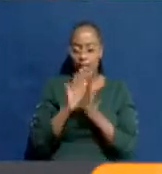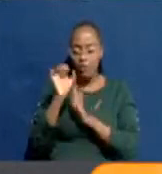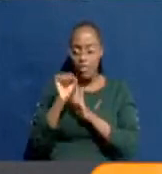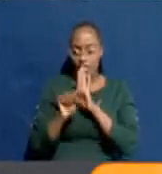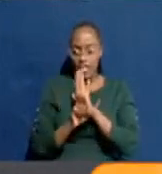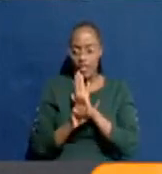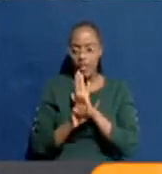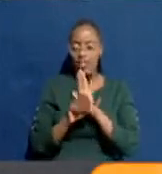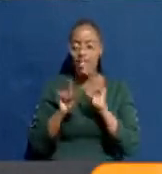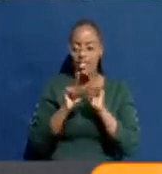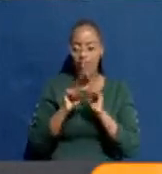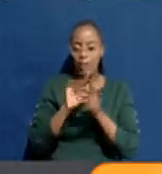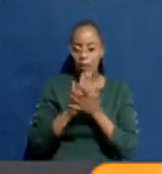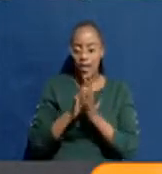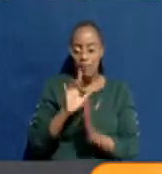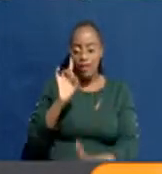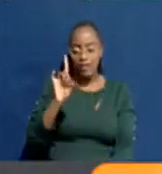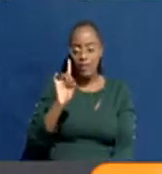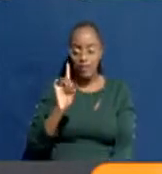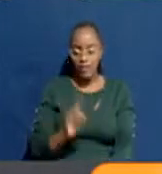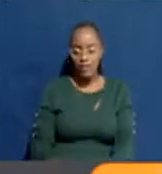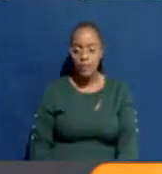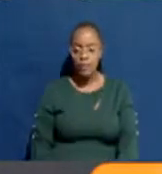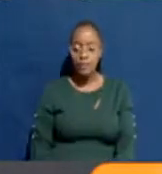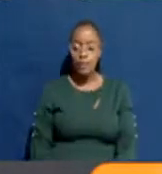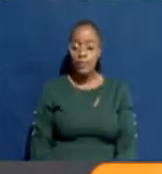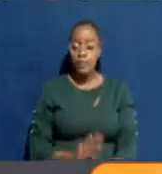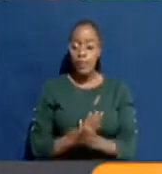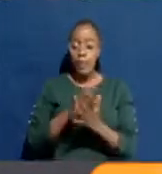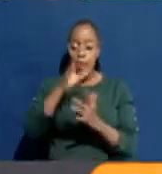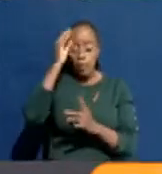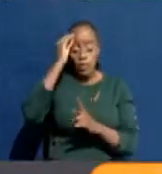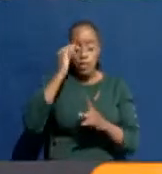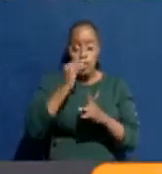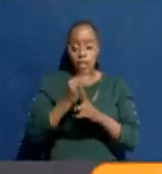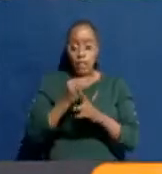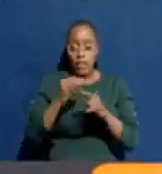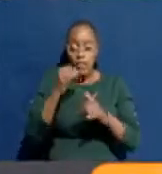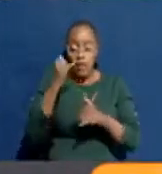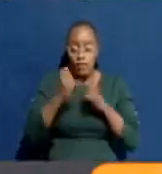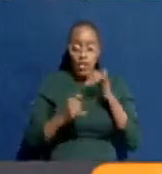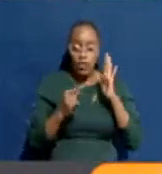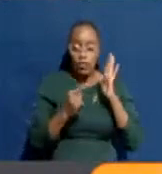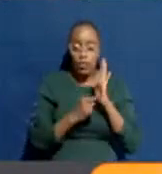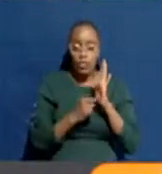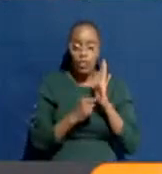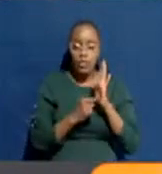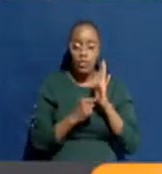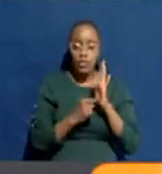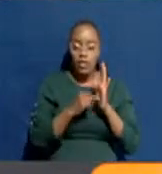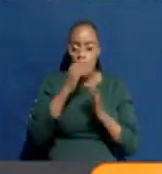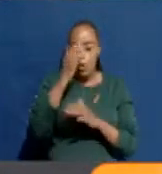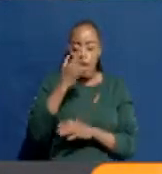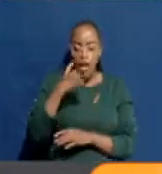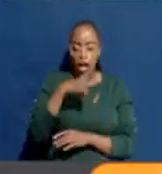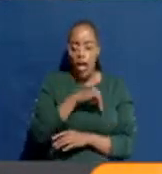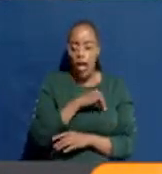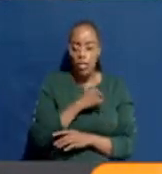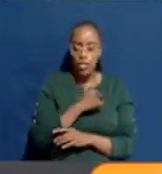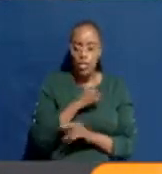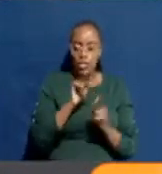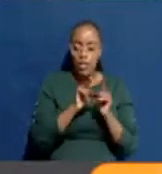come from the same school. Let me become objective as I close. Mm-hmm. This is my last point. Mm. Why are we on